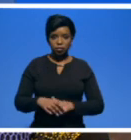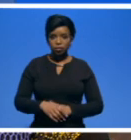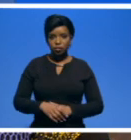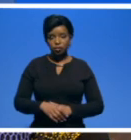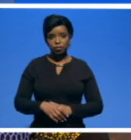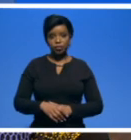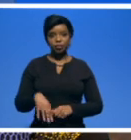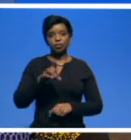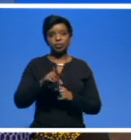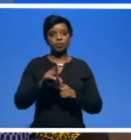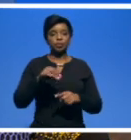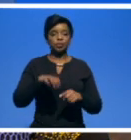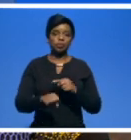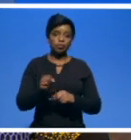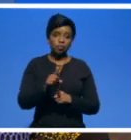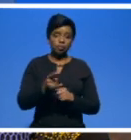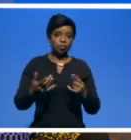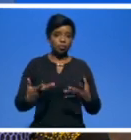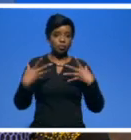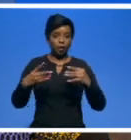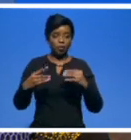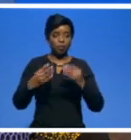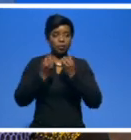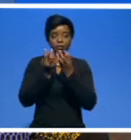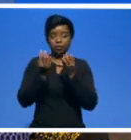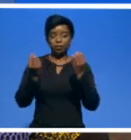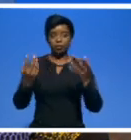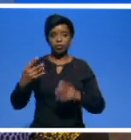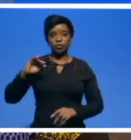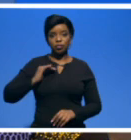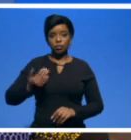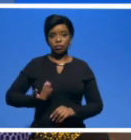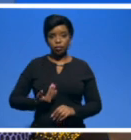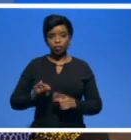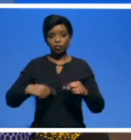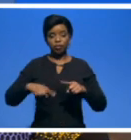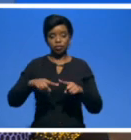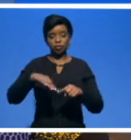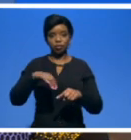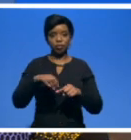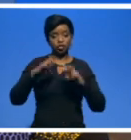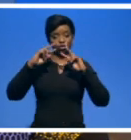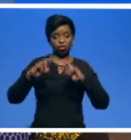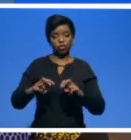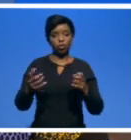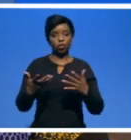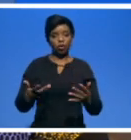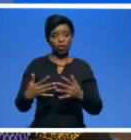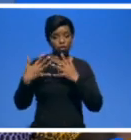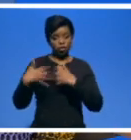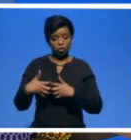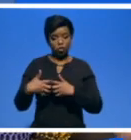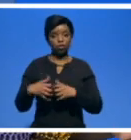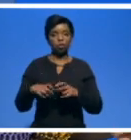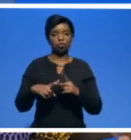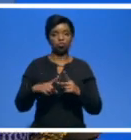Wufumana hori the businesses sing at Sabasadi, Haricheka, particularly in construction and engineering. Adukono